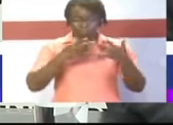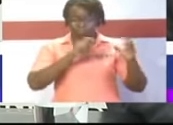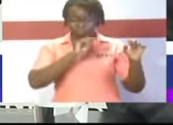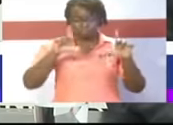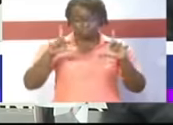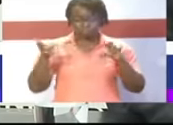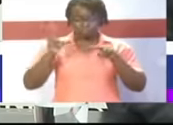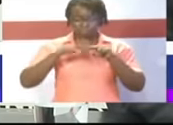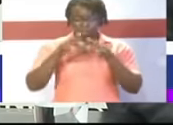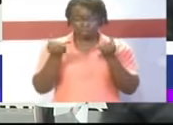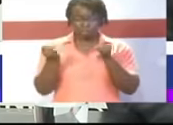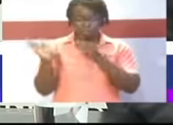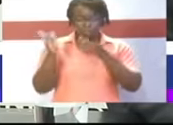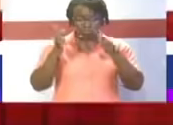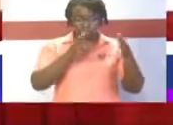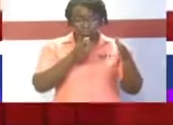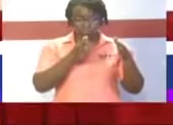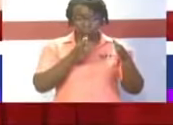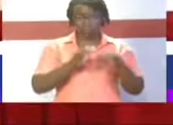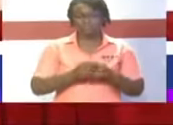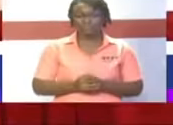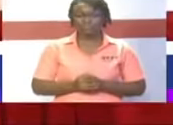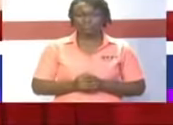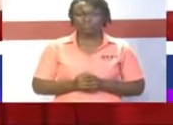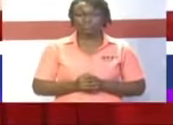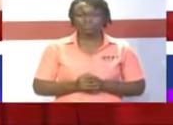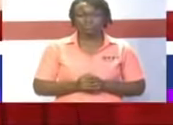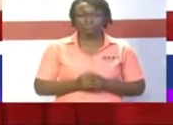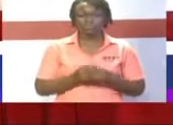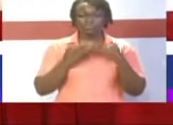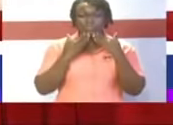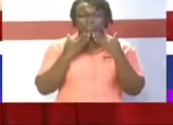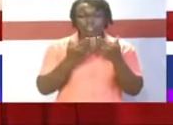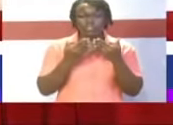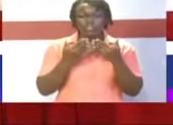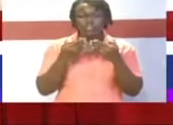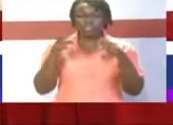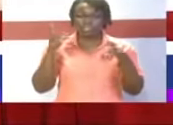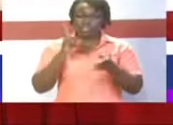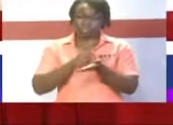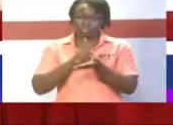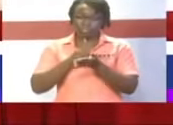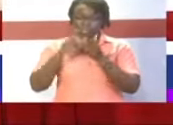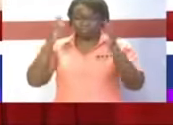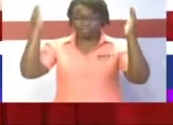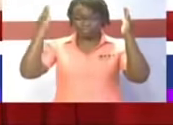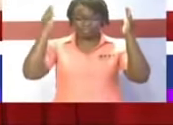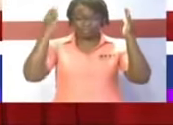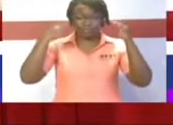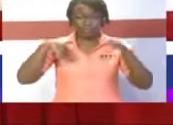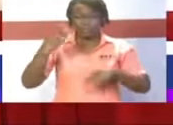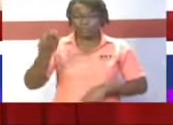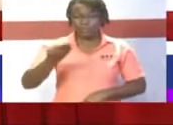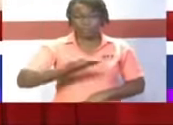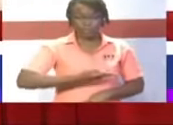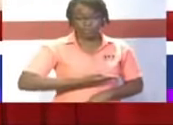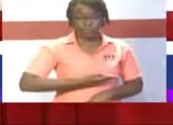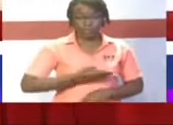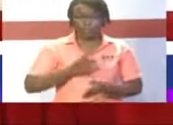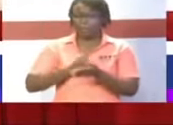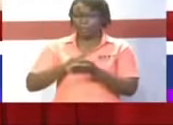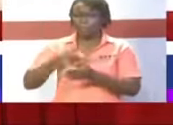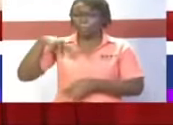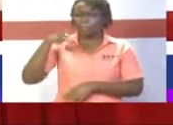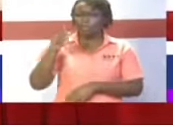I'm going to turn you back over to Mr. Alexander. Thank you very much, Dr. Hines. Now we welcome back Dr. Parkinson,